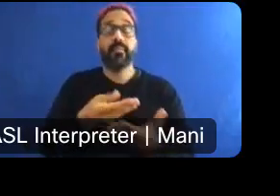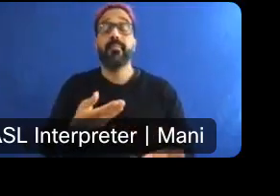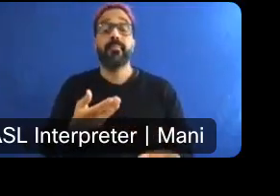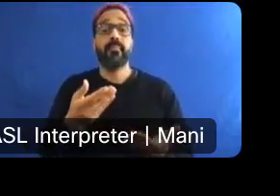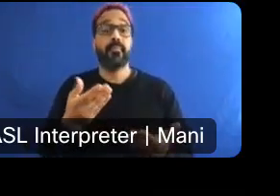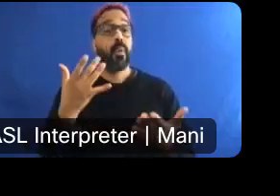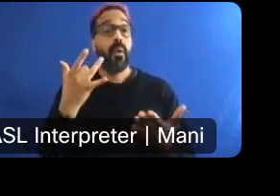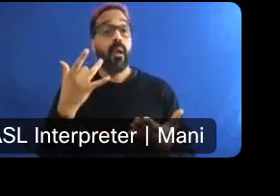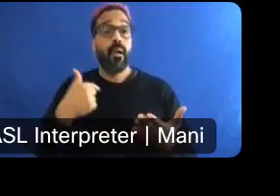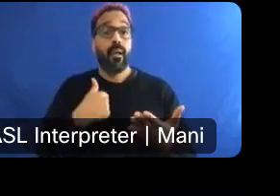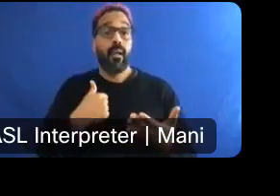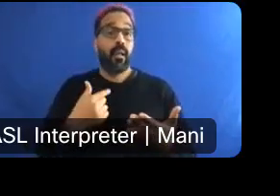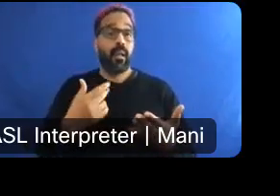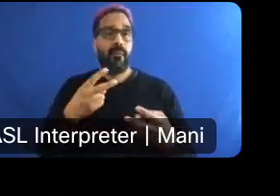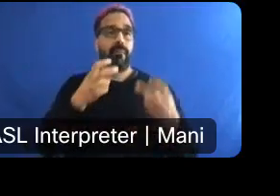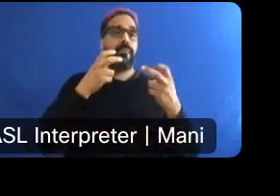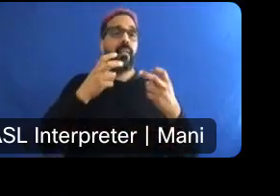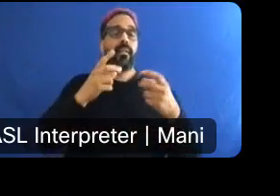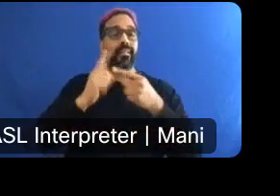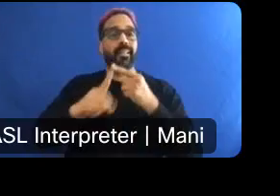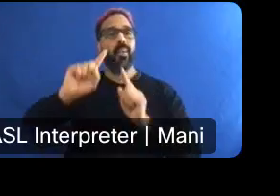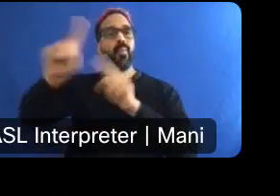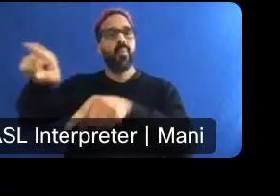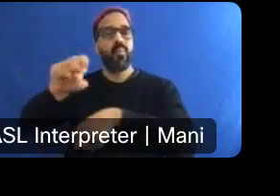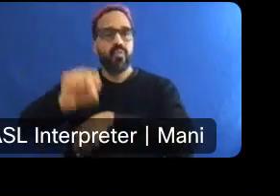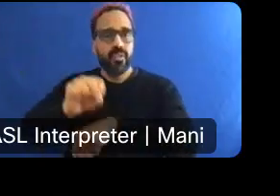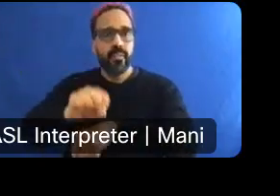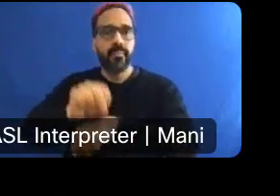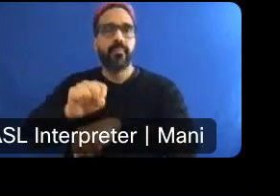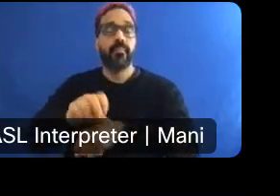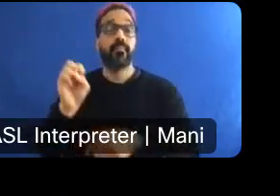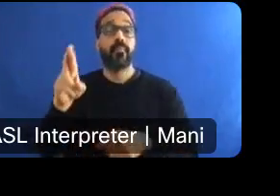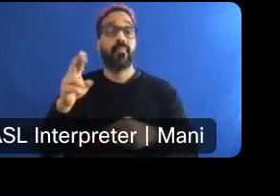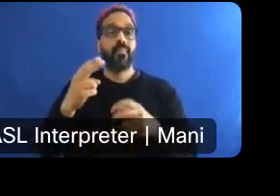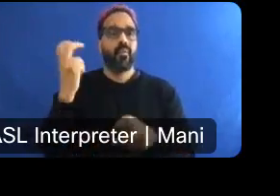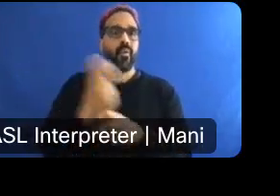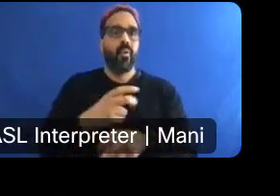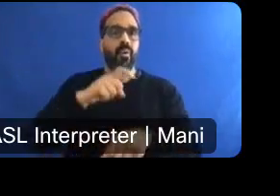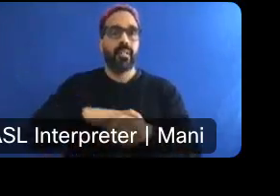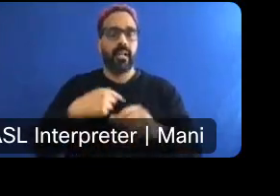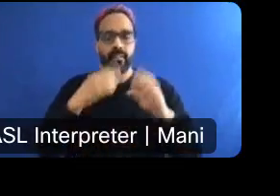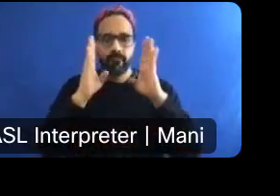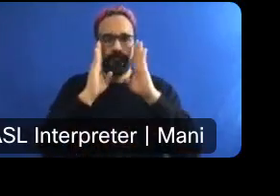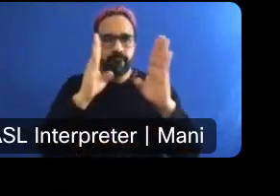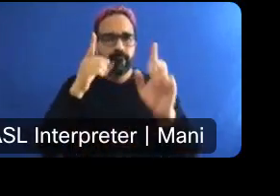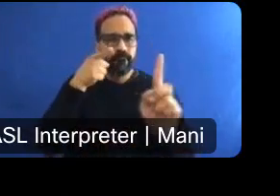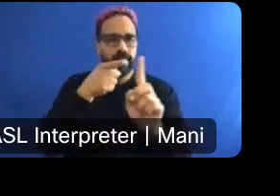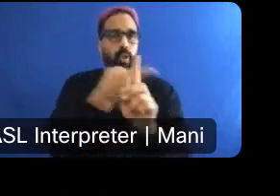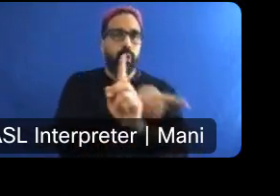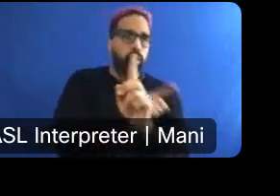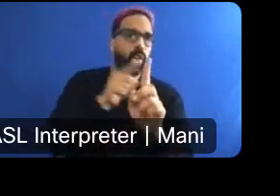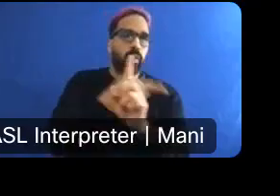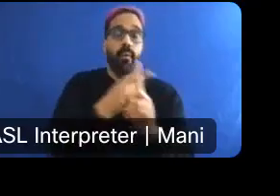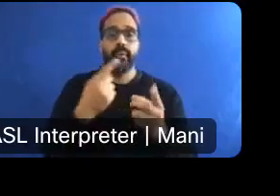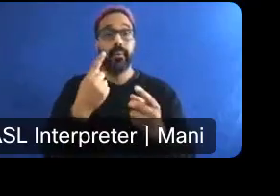to physically attend work due to the injury sustained or having difficulty staying on task at work because of change of